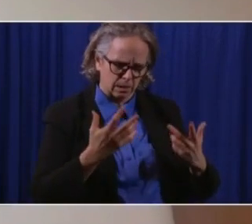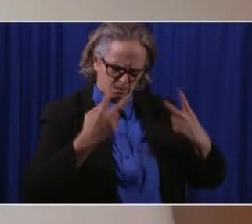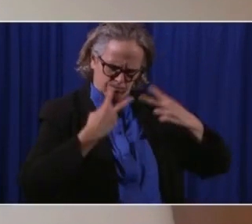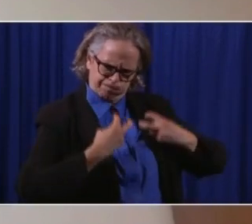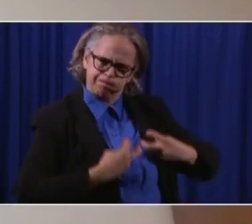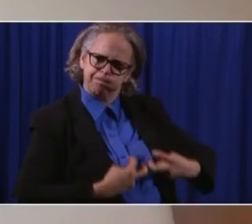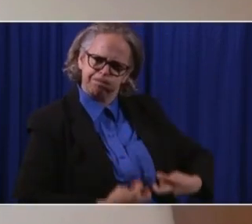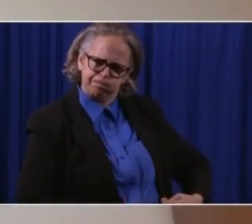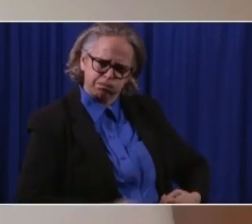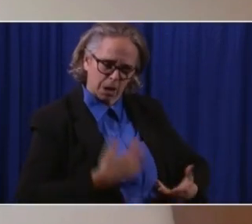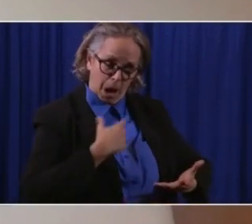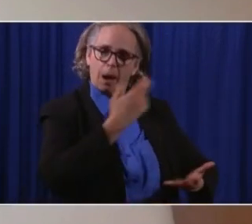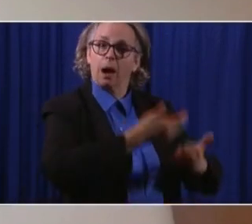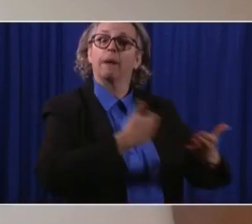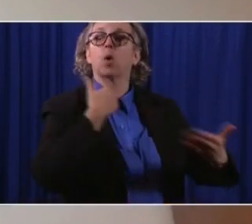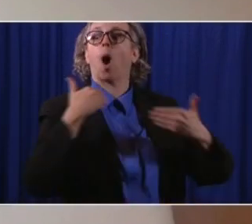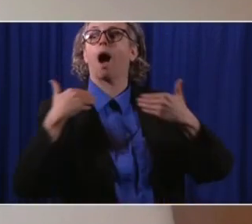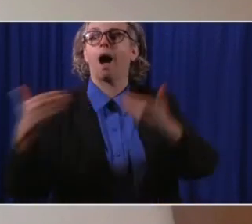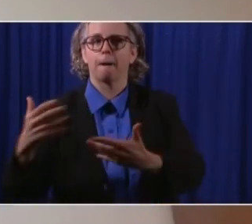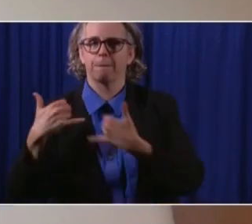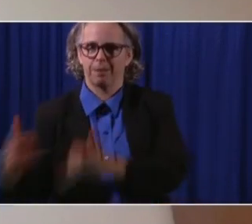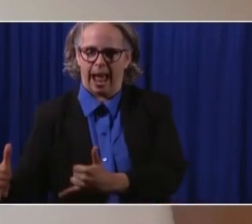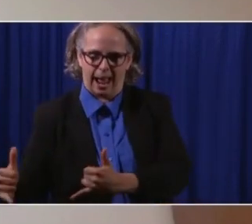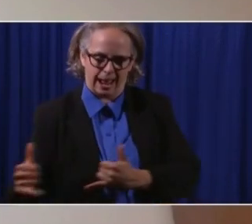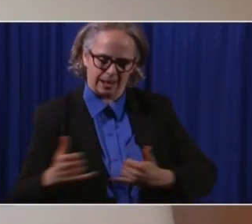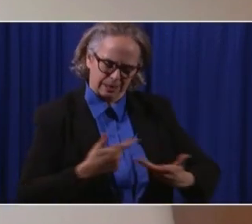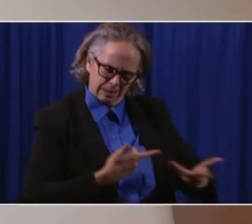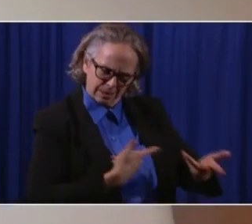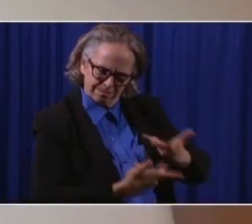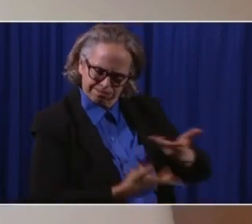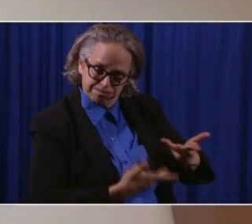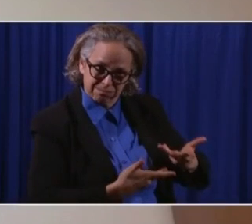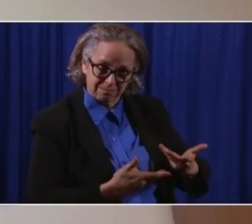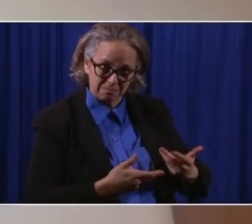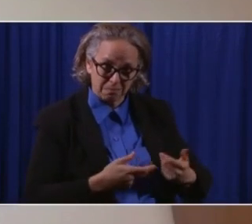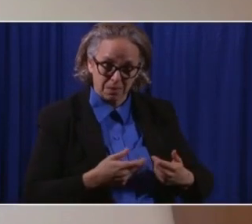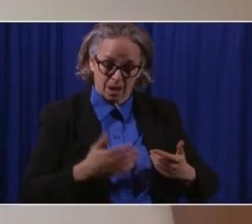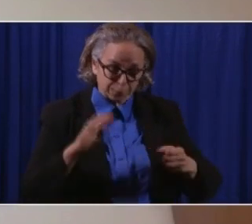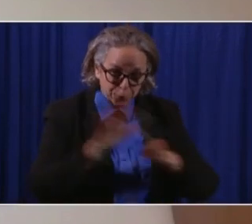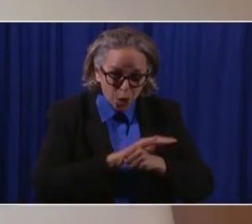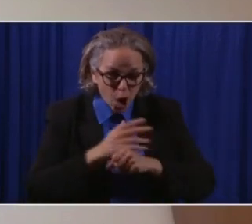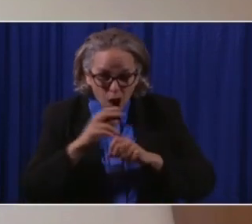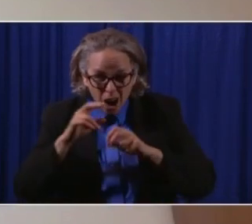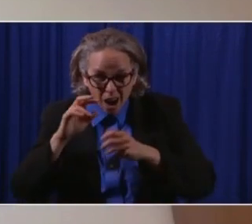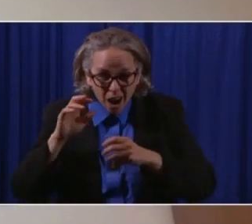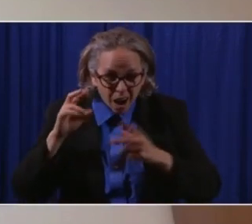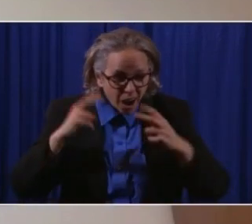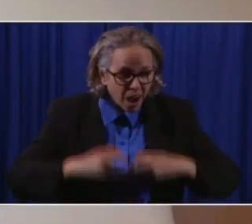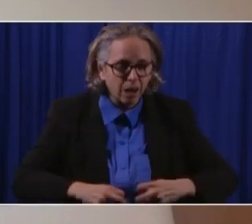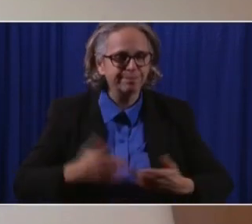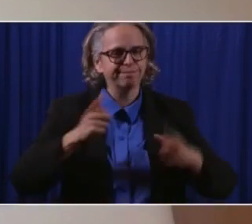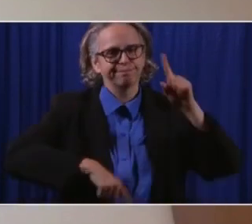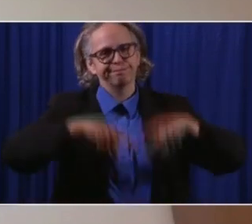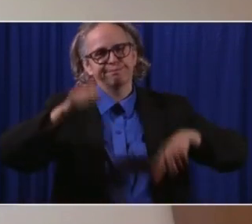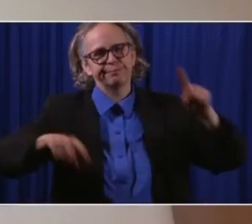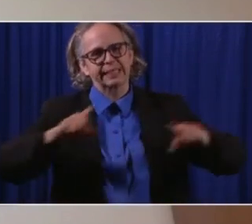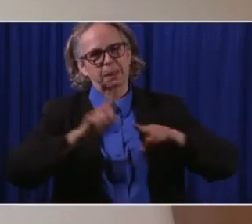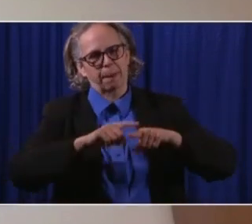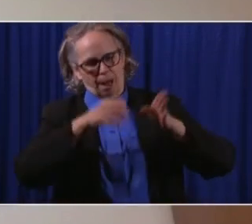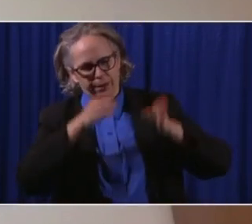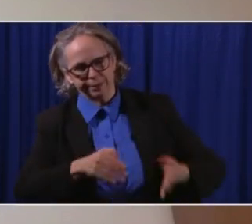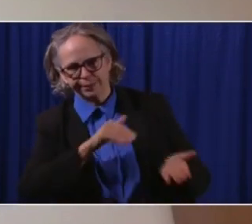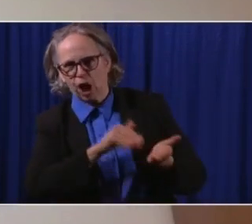sport. And that may then, you know, be different for each individual. And so certainly that could involve not only